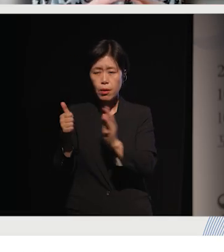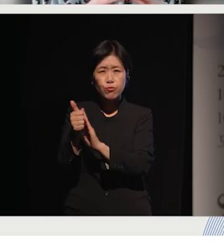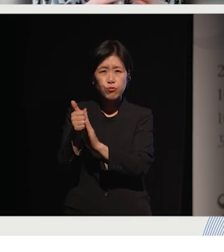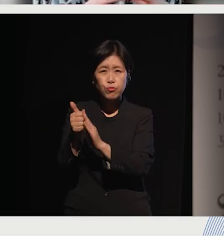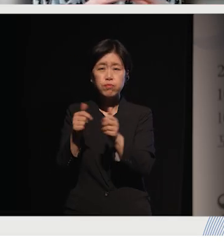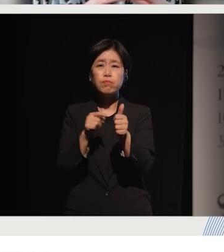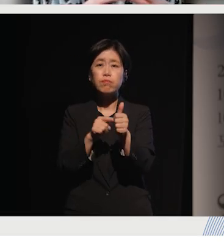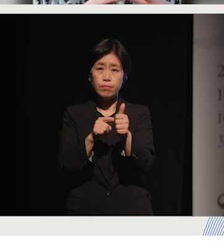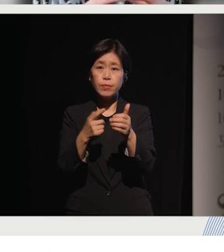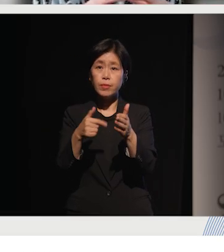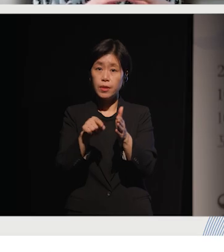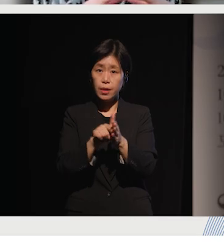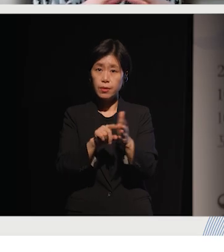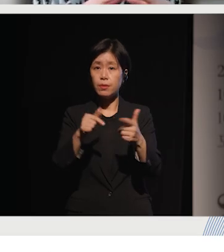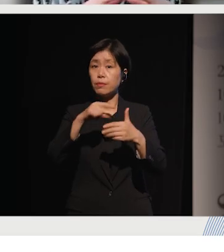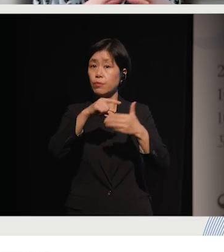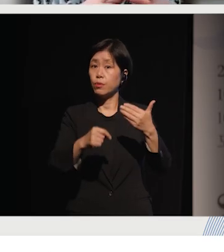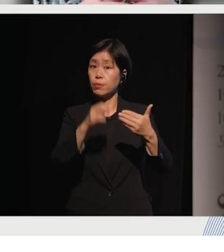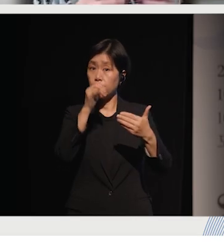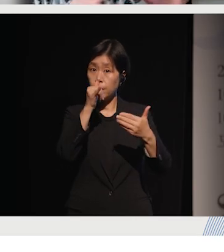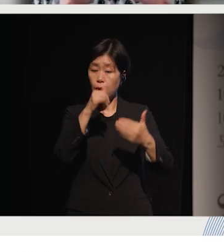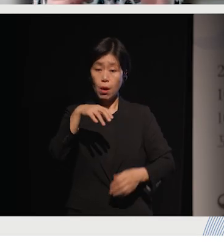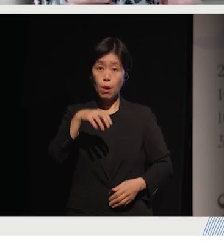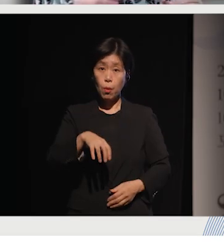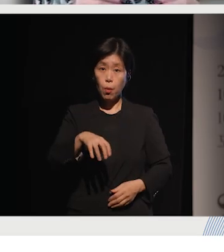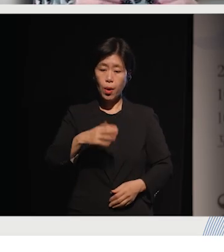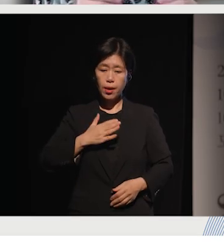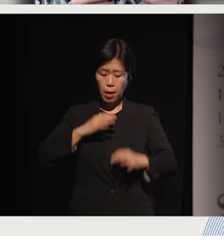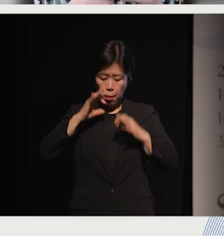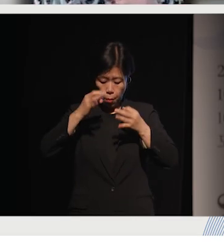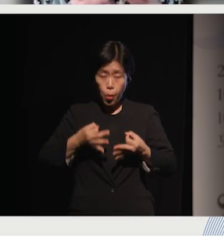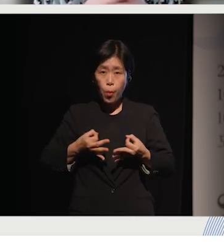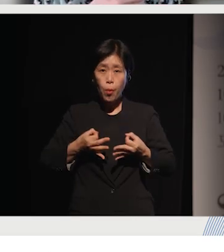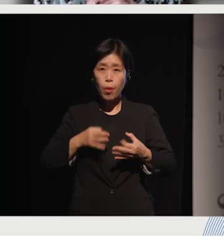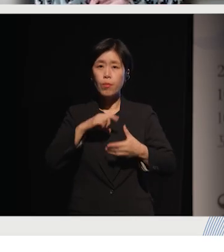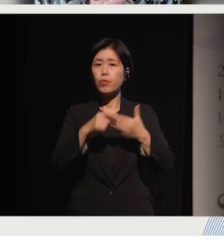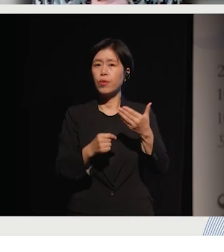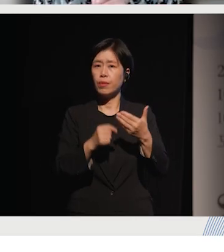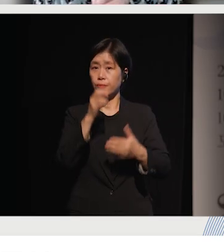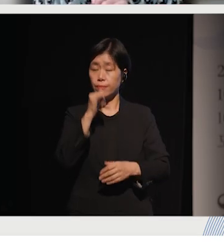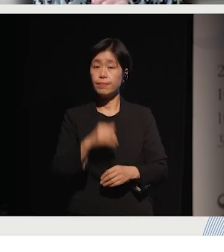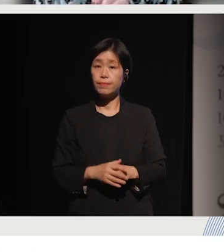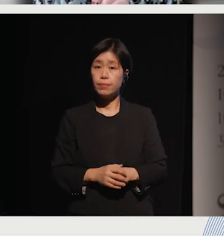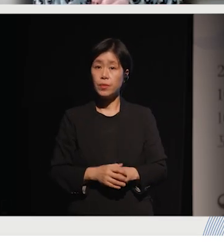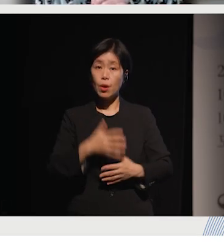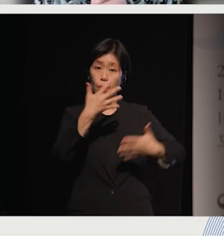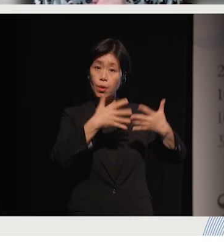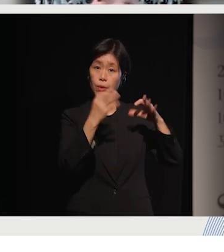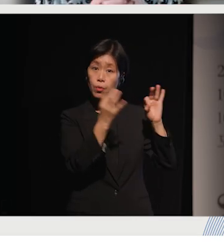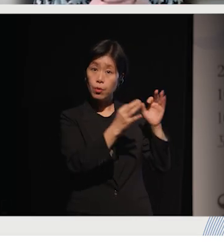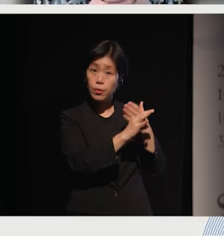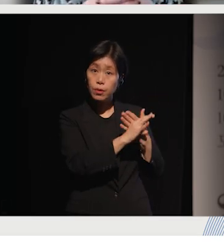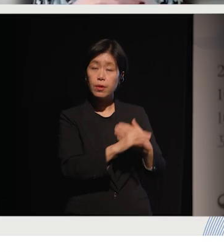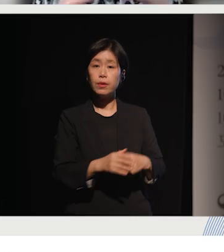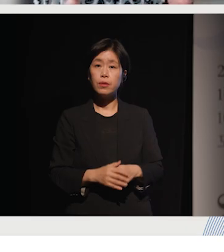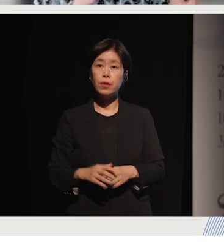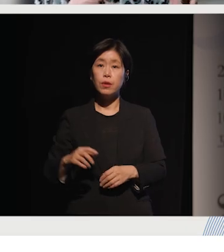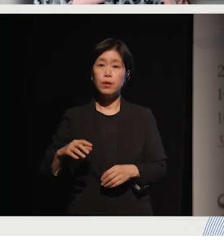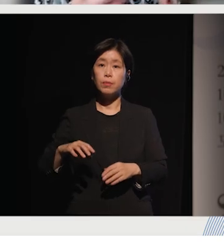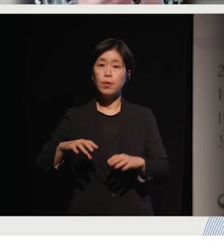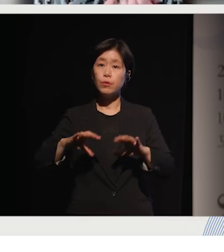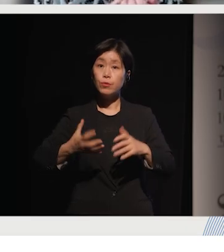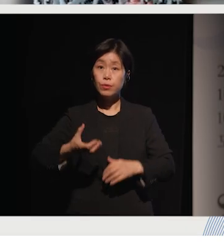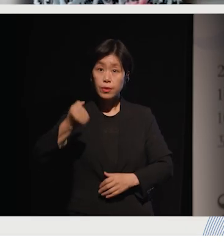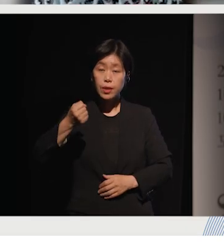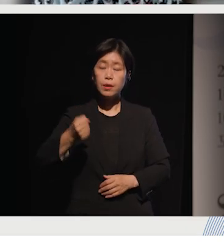screen from one of our programs where we have a group of seniors who came to the National Portrait Gallery, and they're being